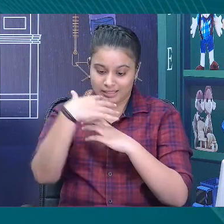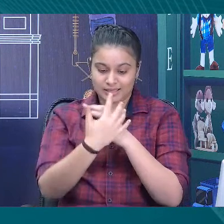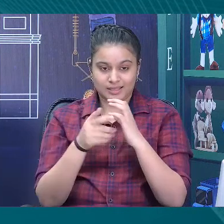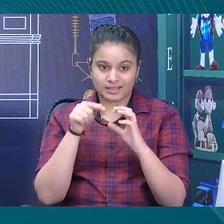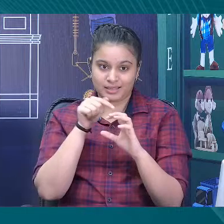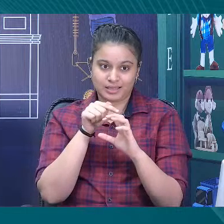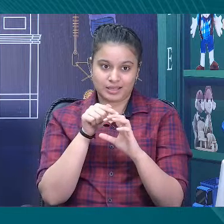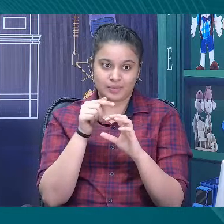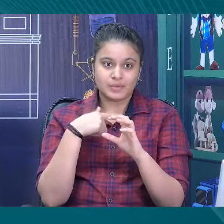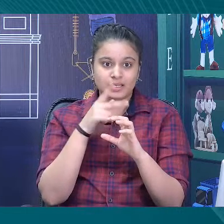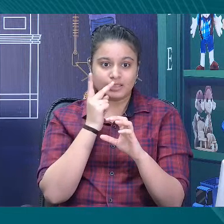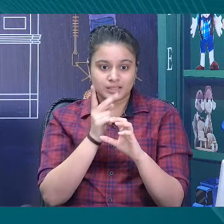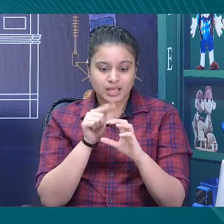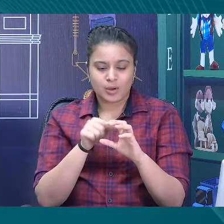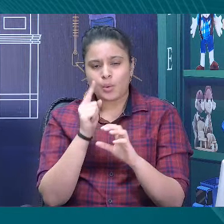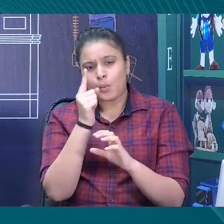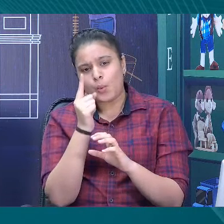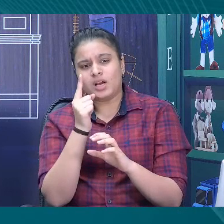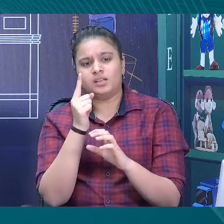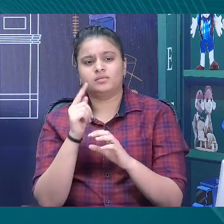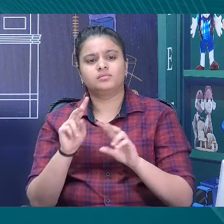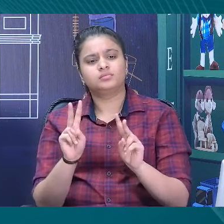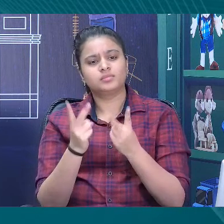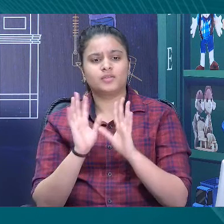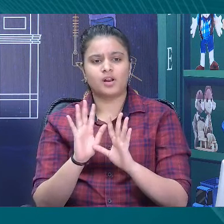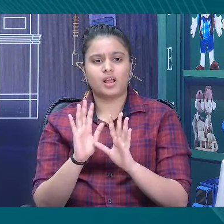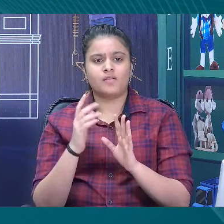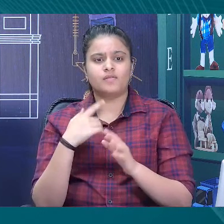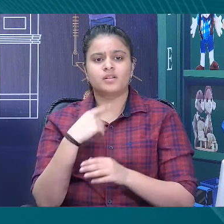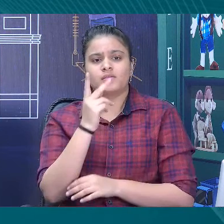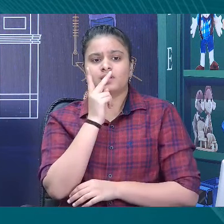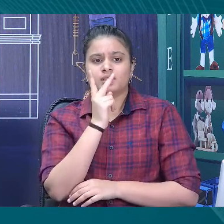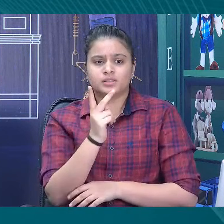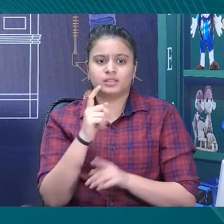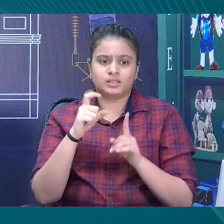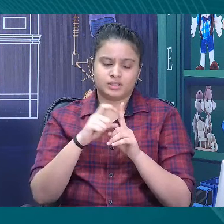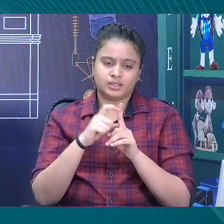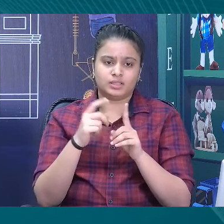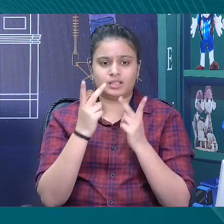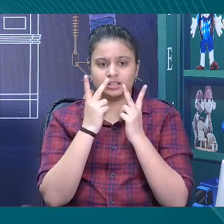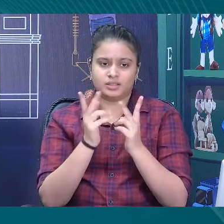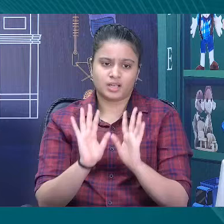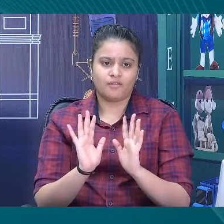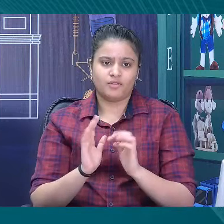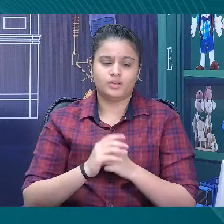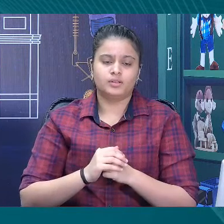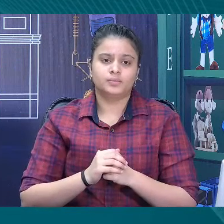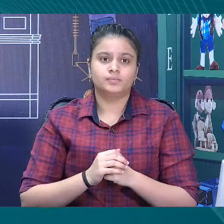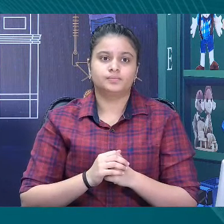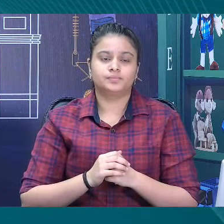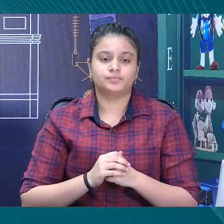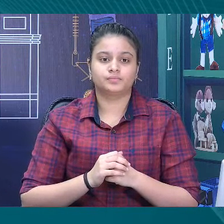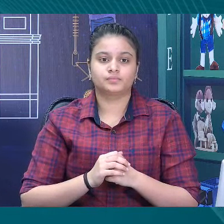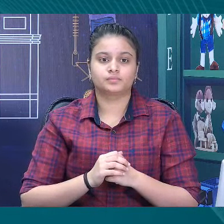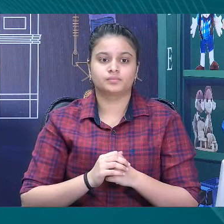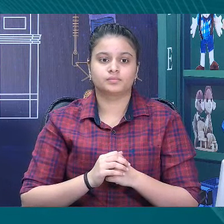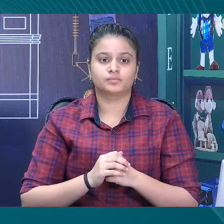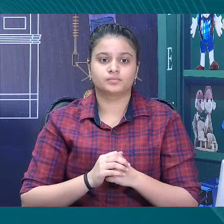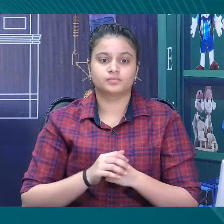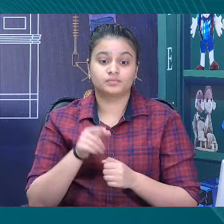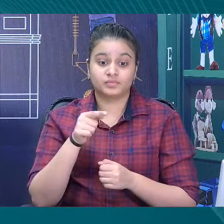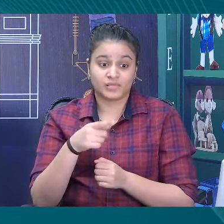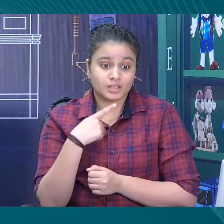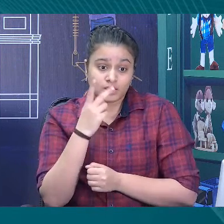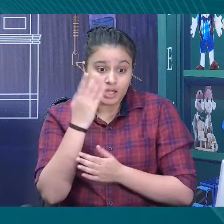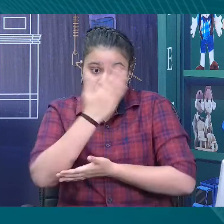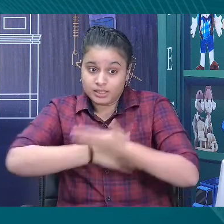as the one thing as being different. And that is how we are actually looking at dyslexia these days. We're not really looking at it as a disability,